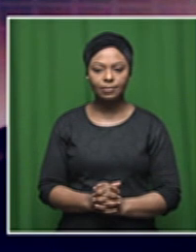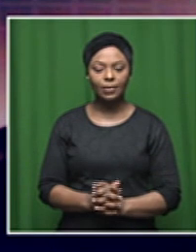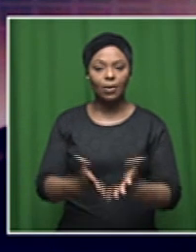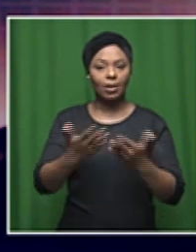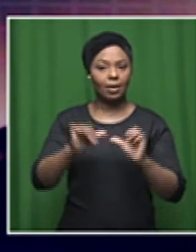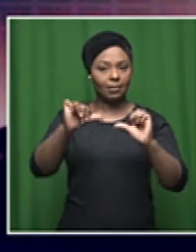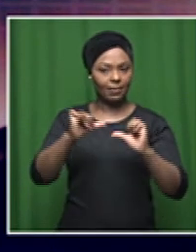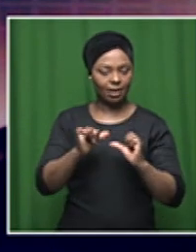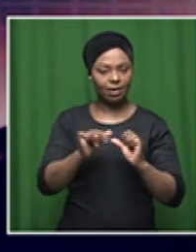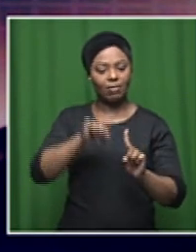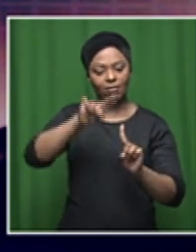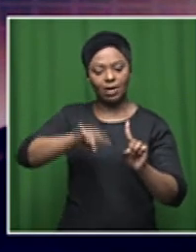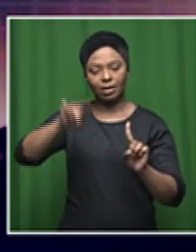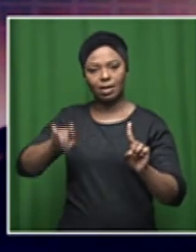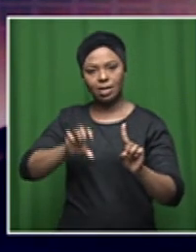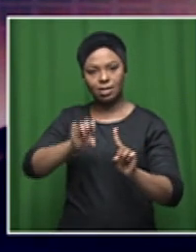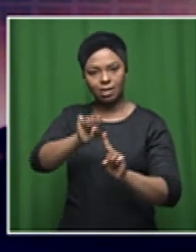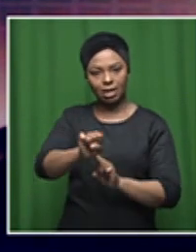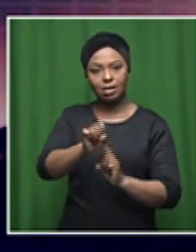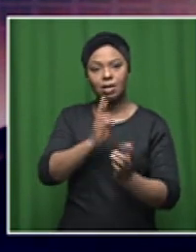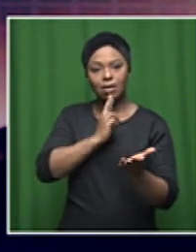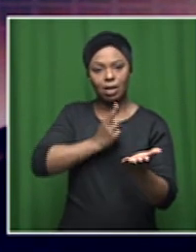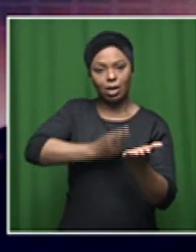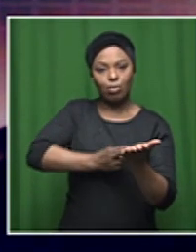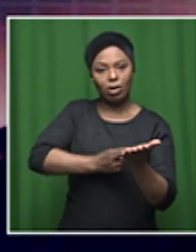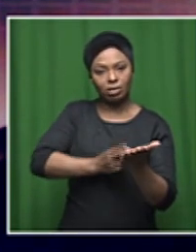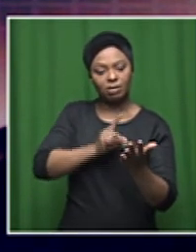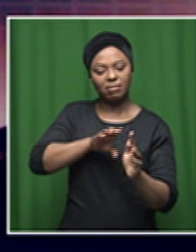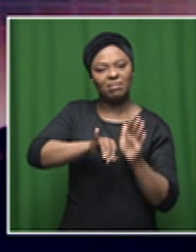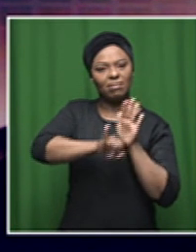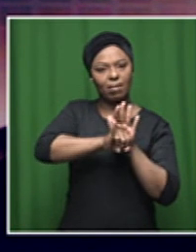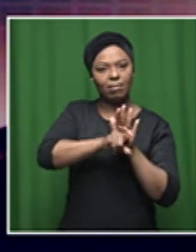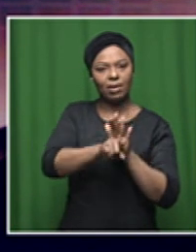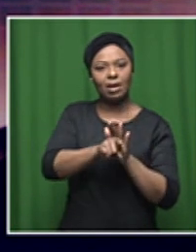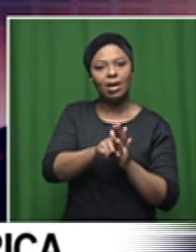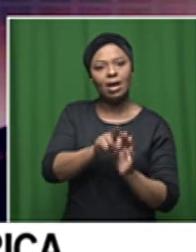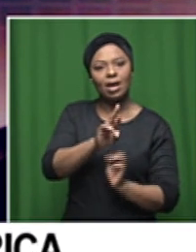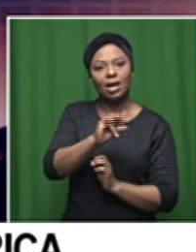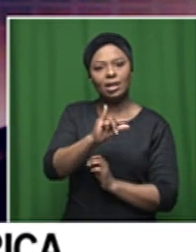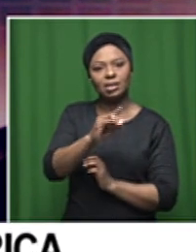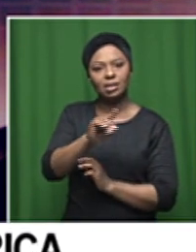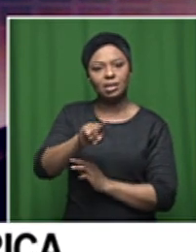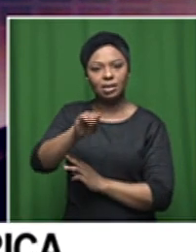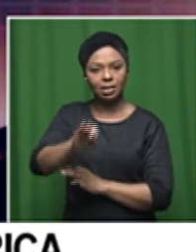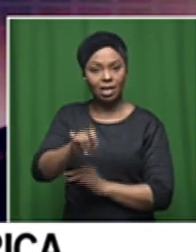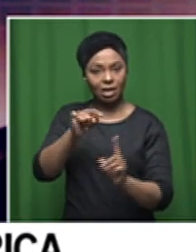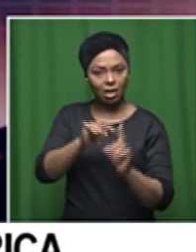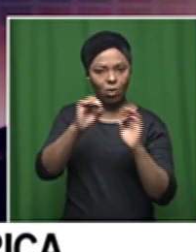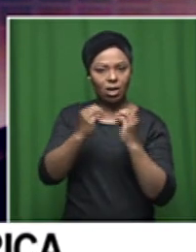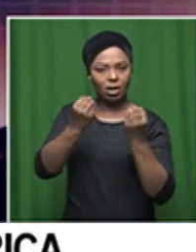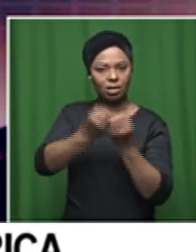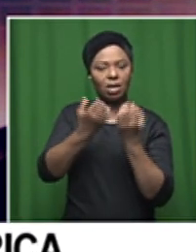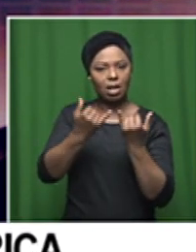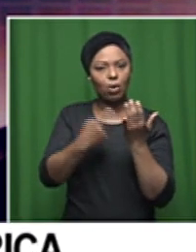Welcome back to Vital Signs. A recent study report, of course, about the Richidze report, which is an organization that shows that